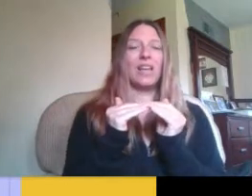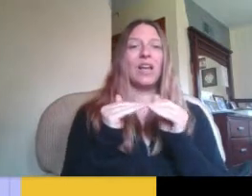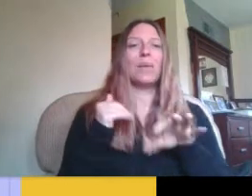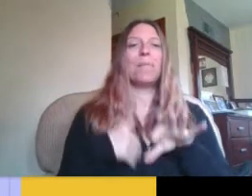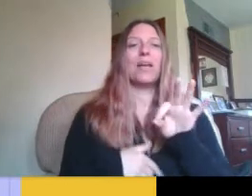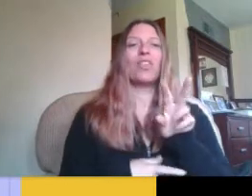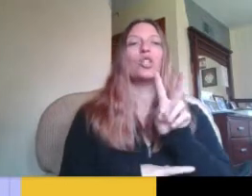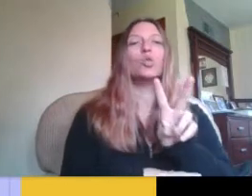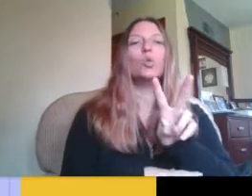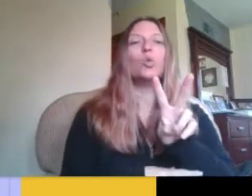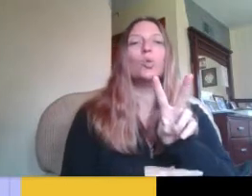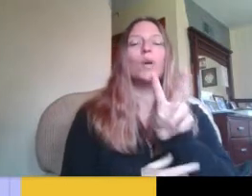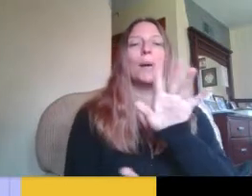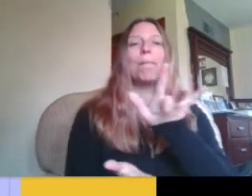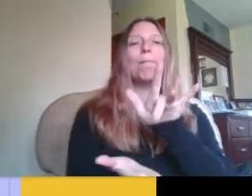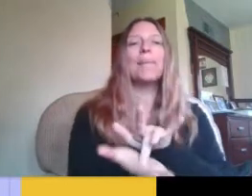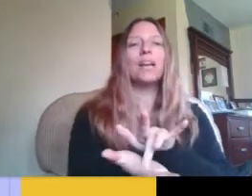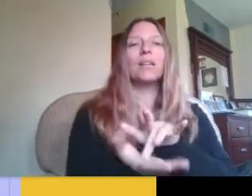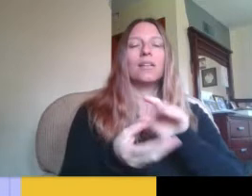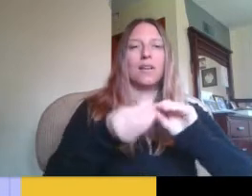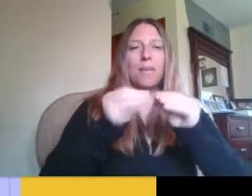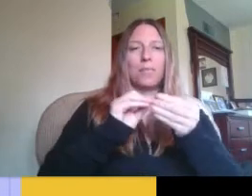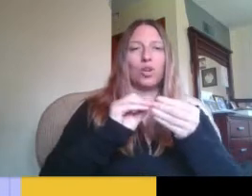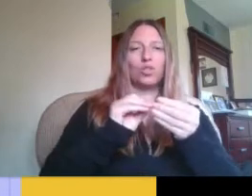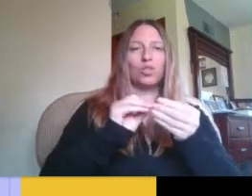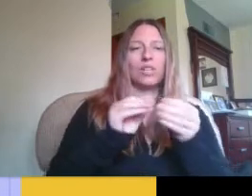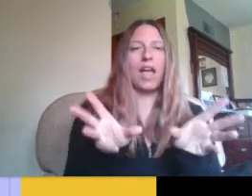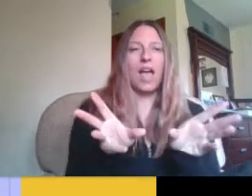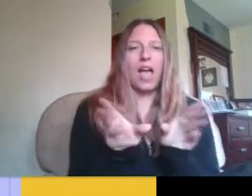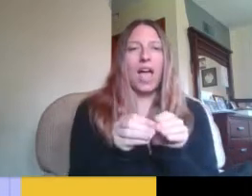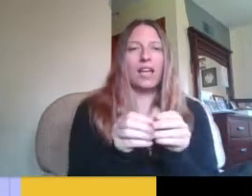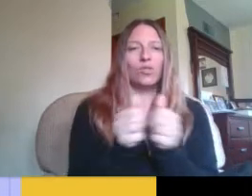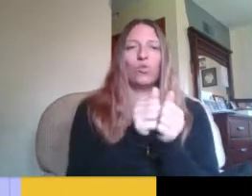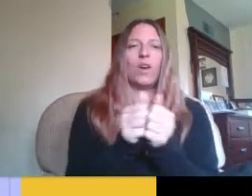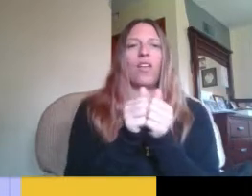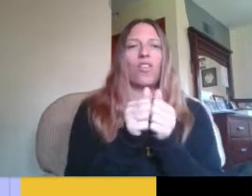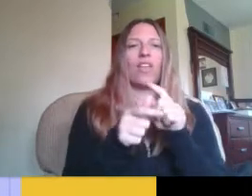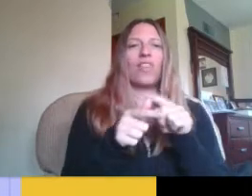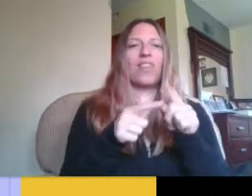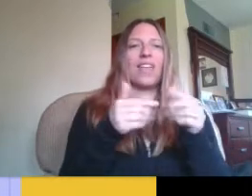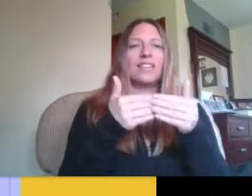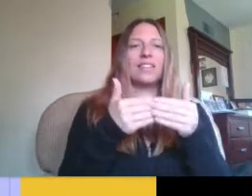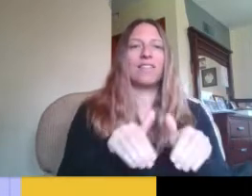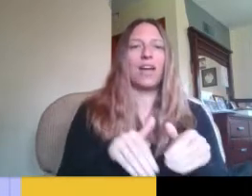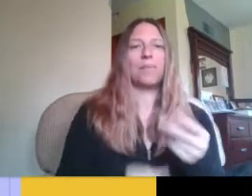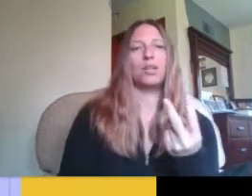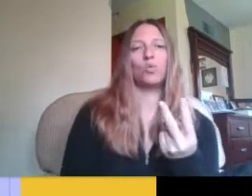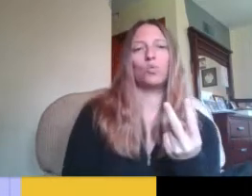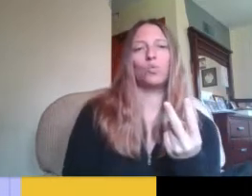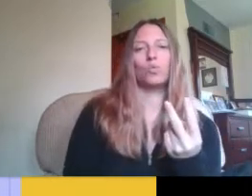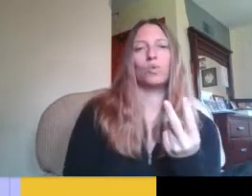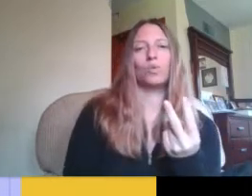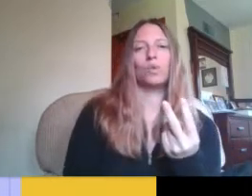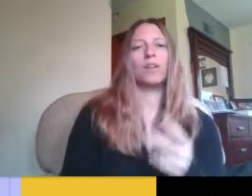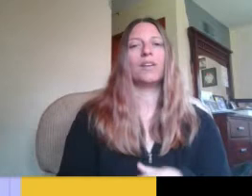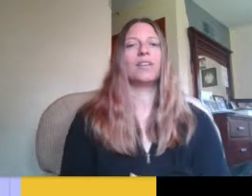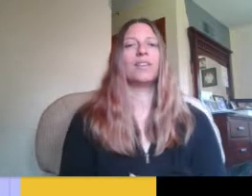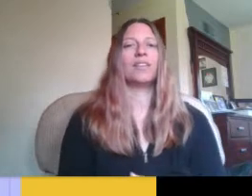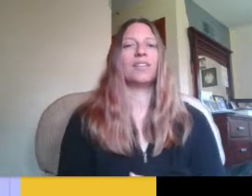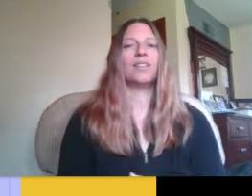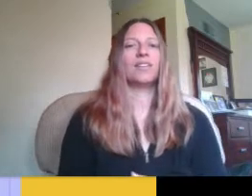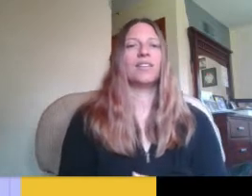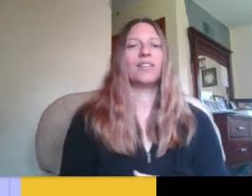we need to take the middle 2 numbers and calculate the mean or average of those 2. By doing that, we're basically figuring out what number